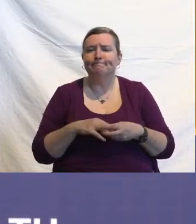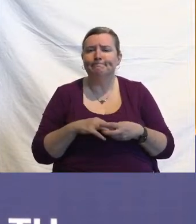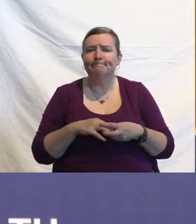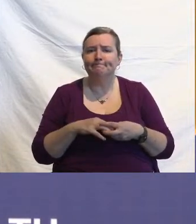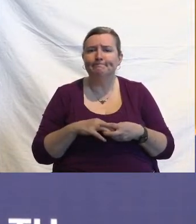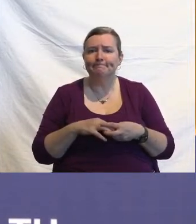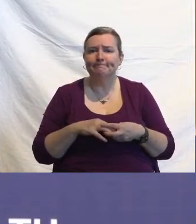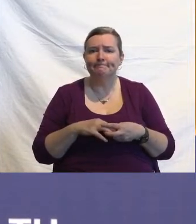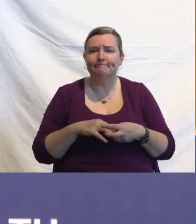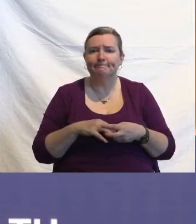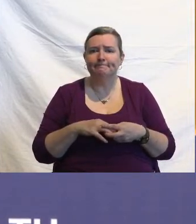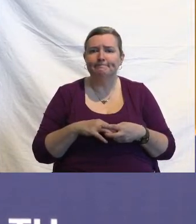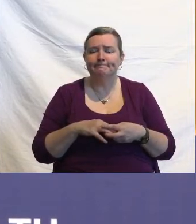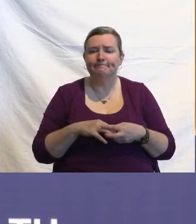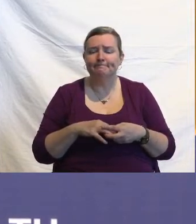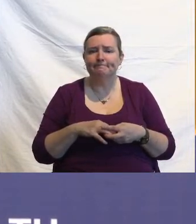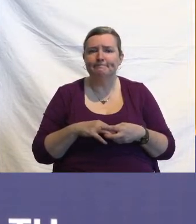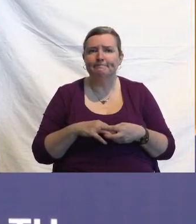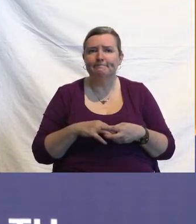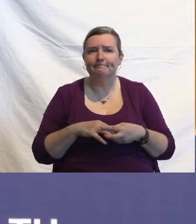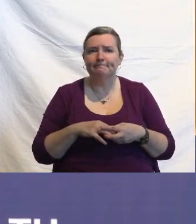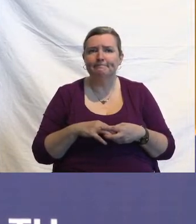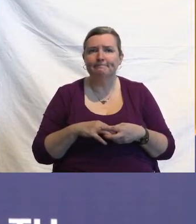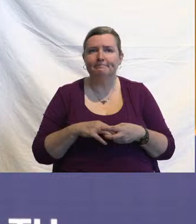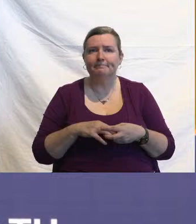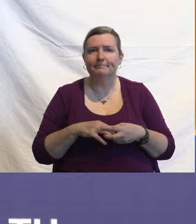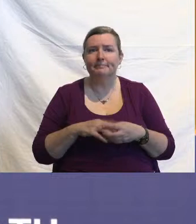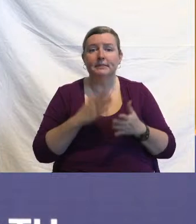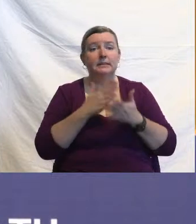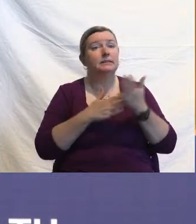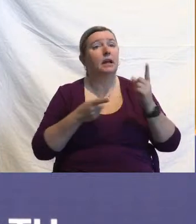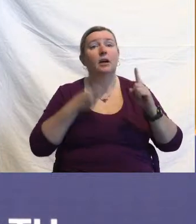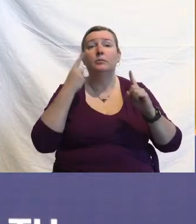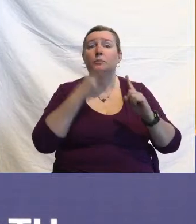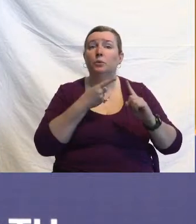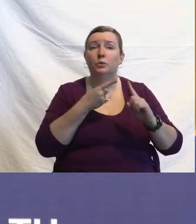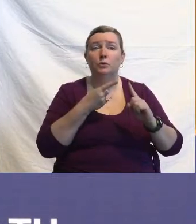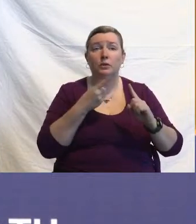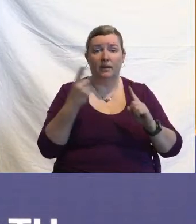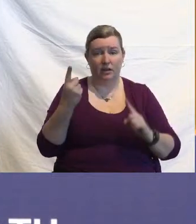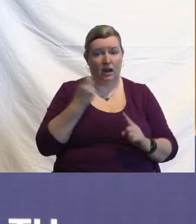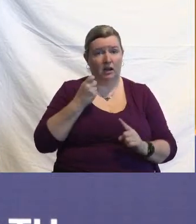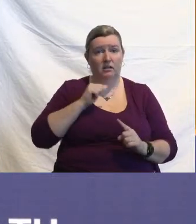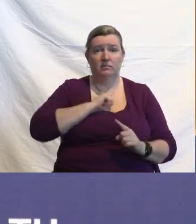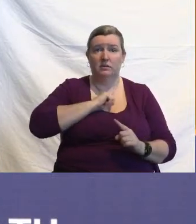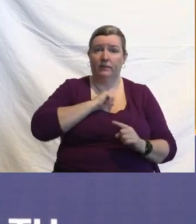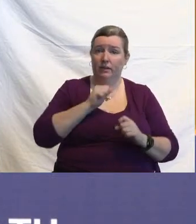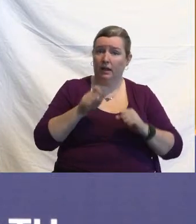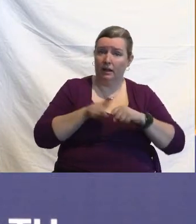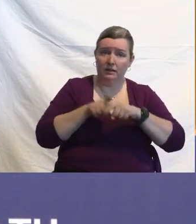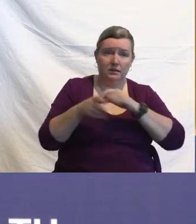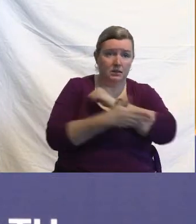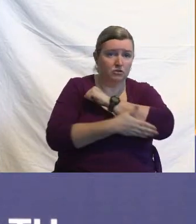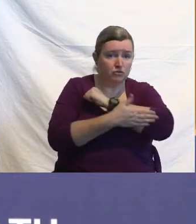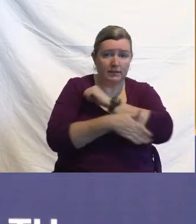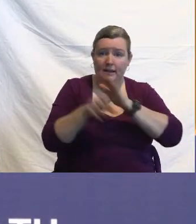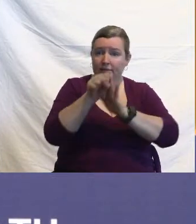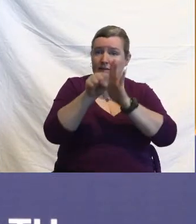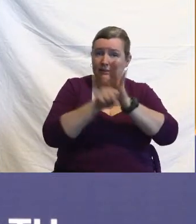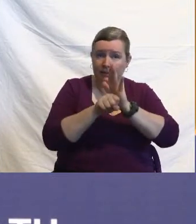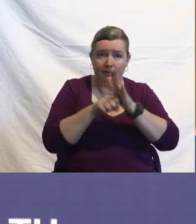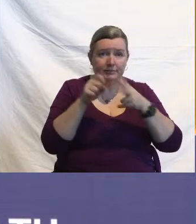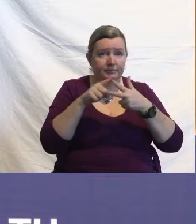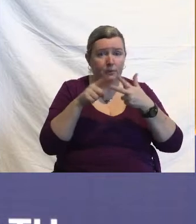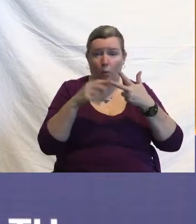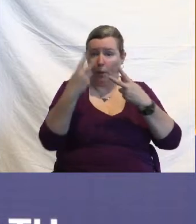But I think at a certain point we have to ask ourselves, either as a nation or as a state, or maybe both, if we